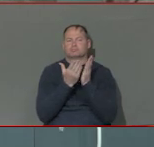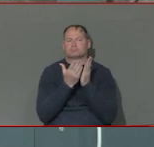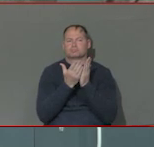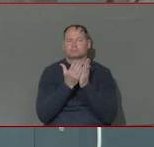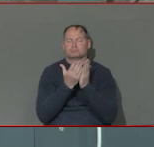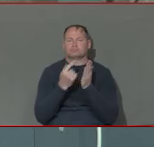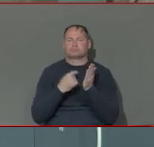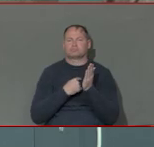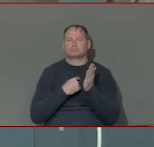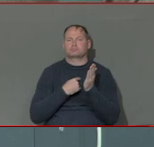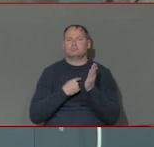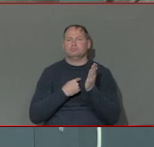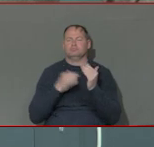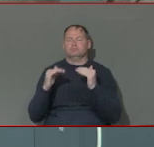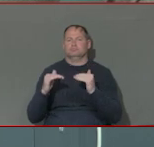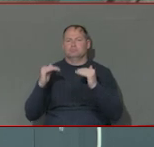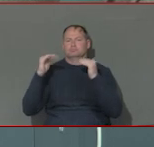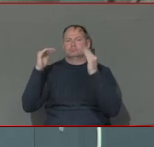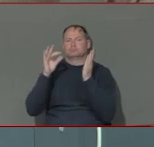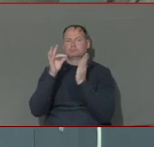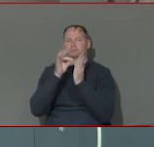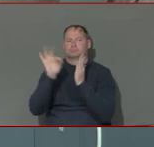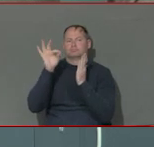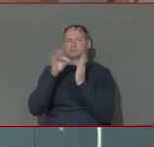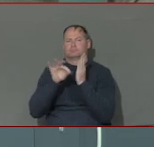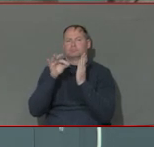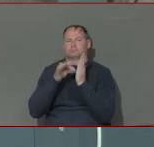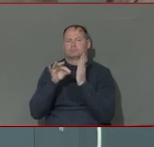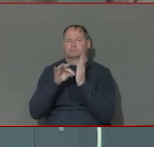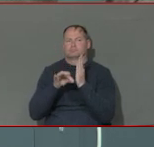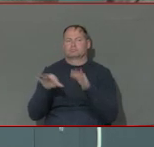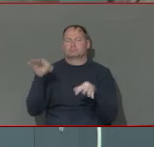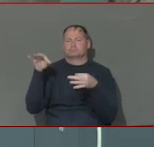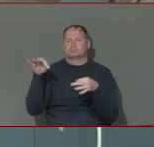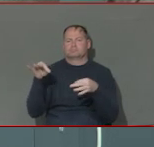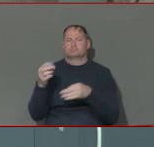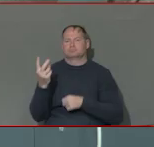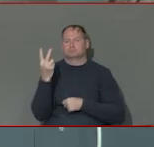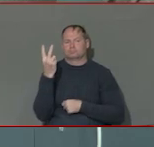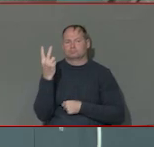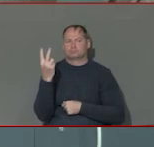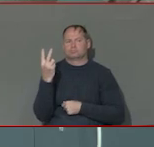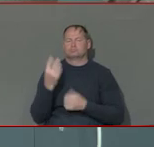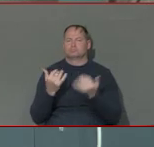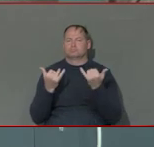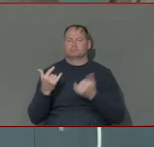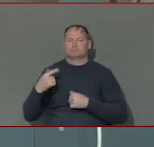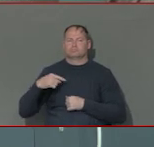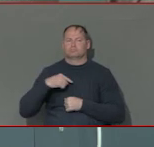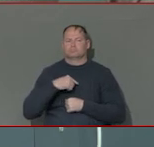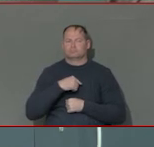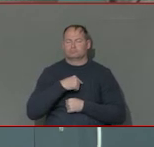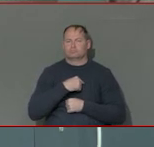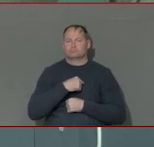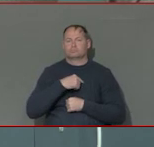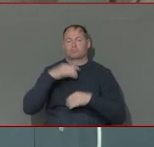a senior marker for Life Sciences Paper 2. So for today, we are going to focus on the